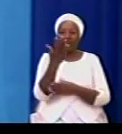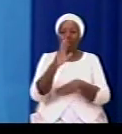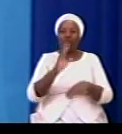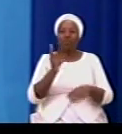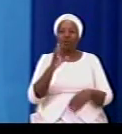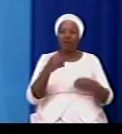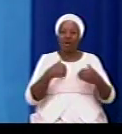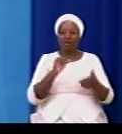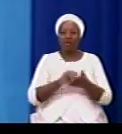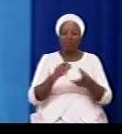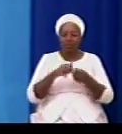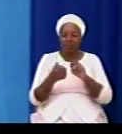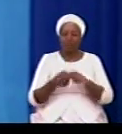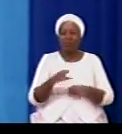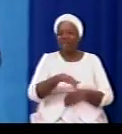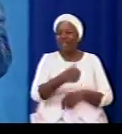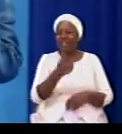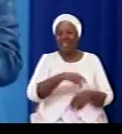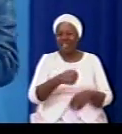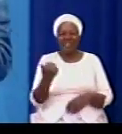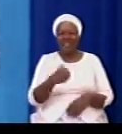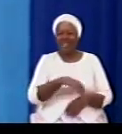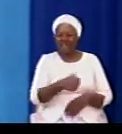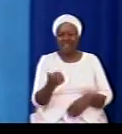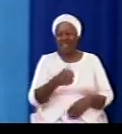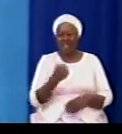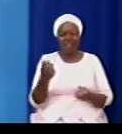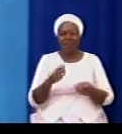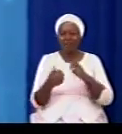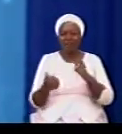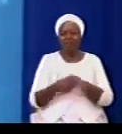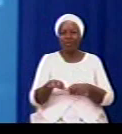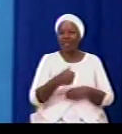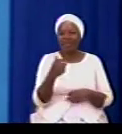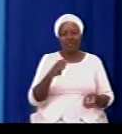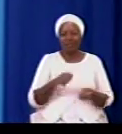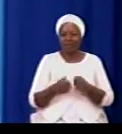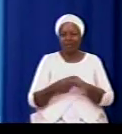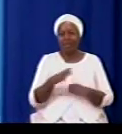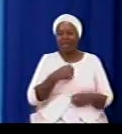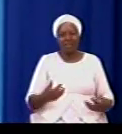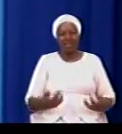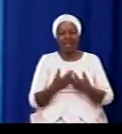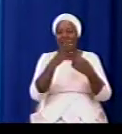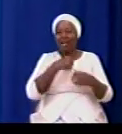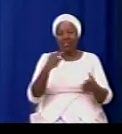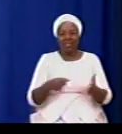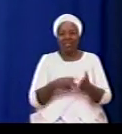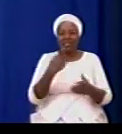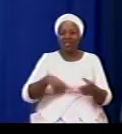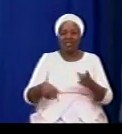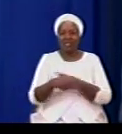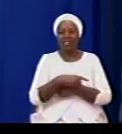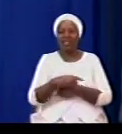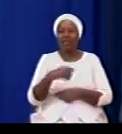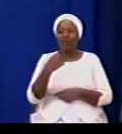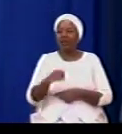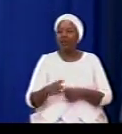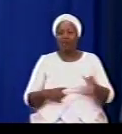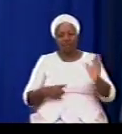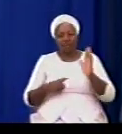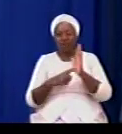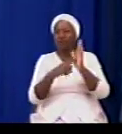any problem, any challenge. And this is the day of demonstration and manifestation. Father,